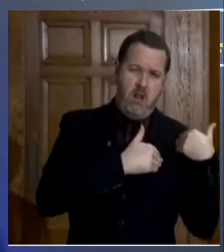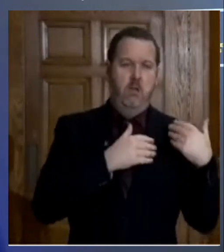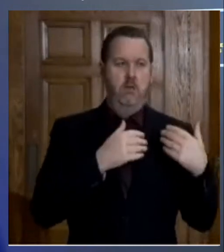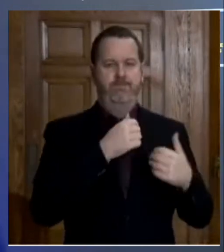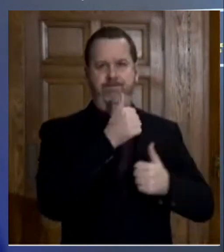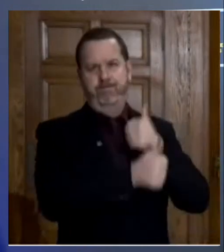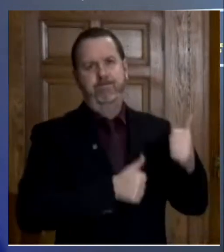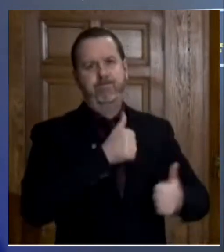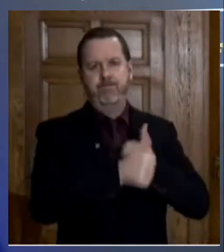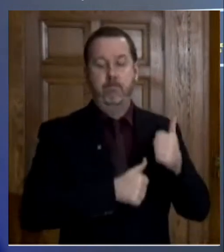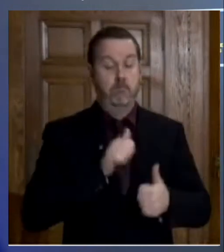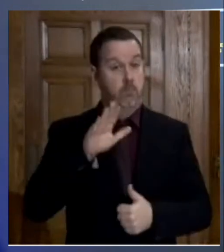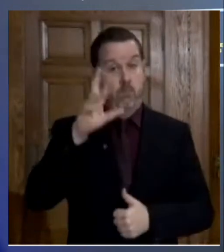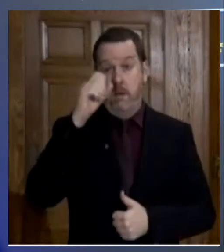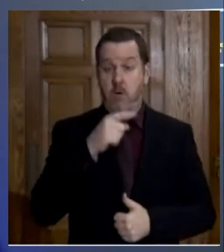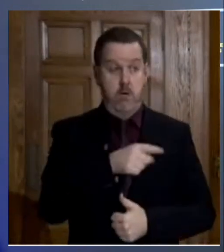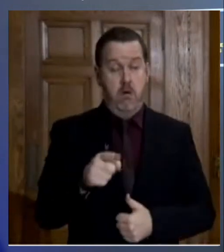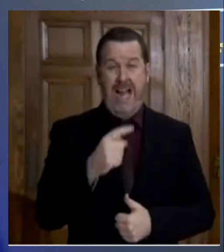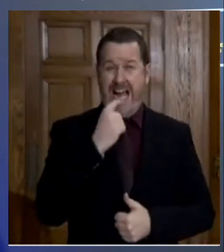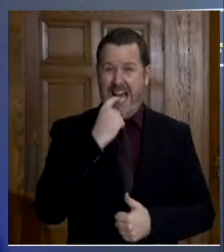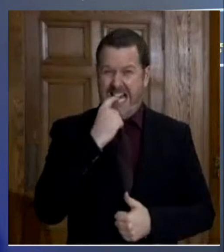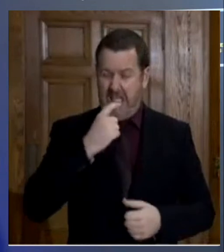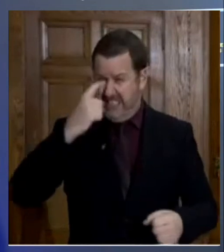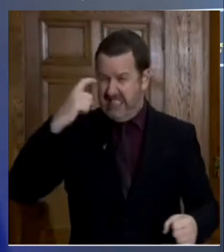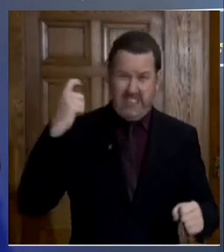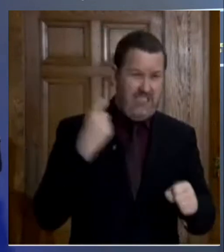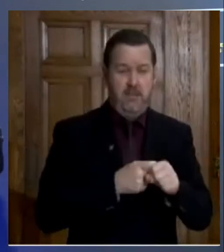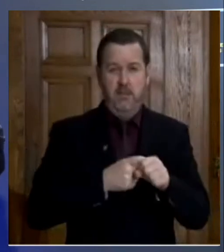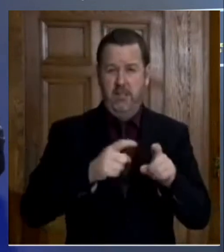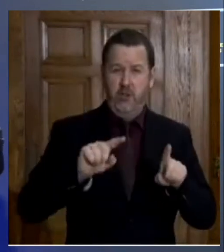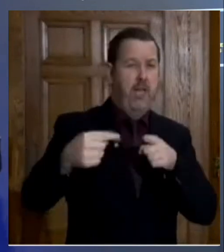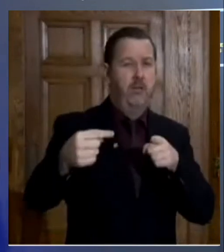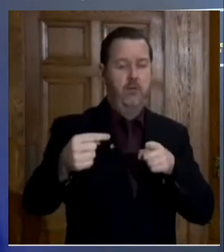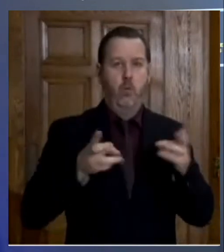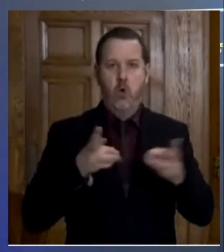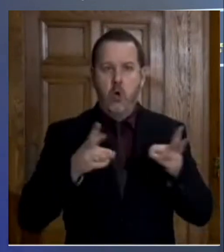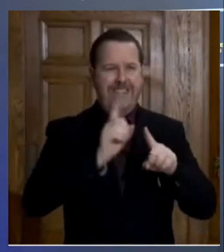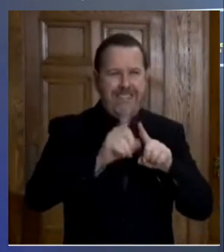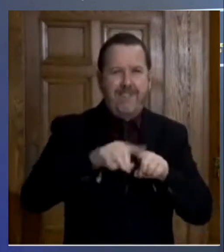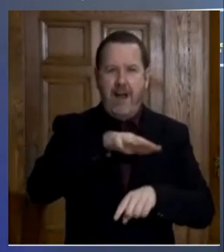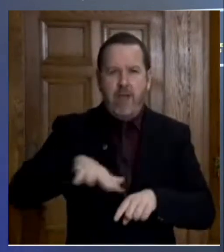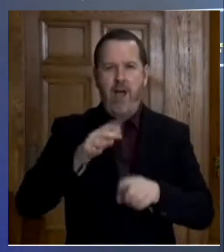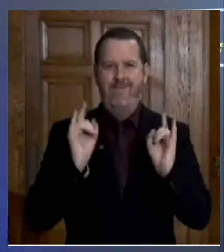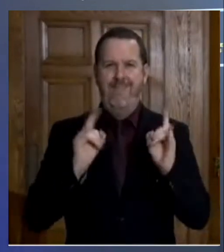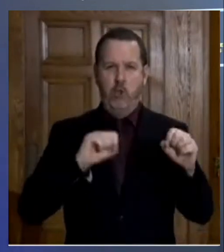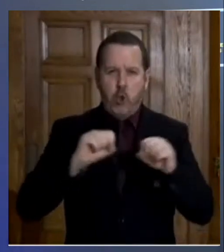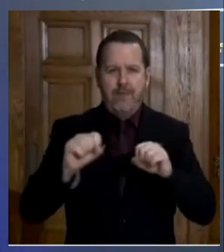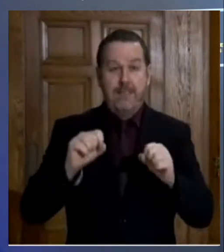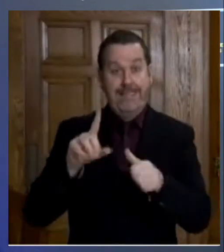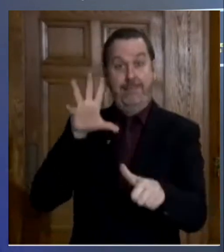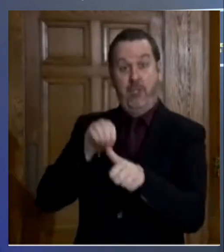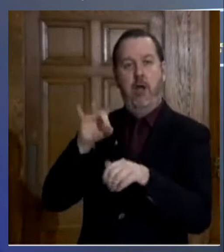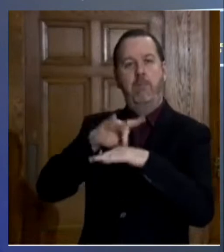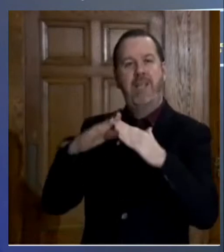one underestimate the sheer challenge they face of working across the system, but especially on our COVID wards, under